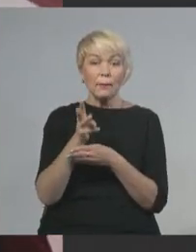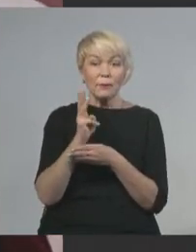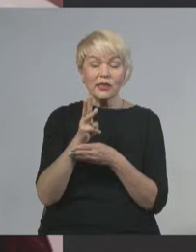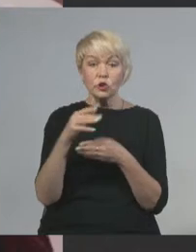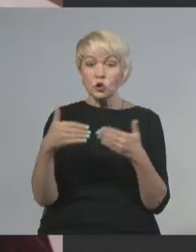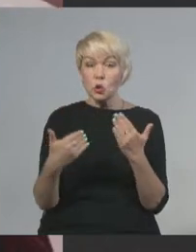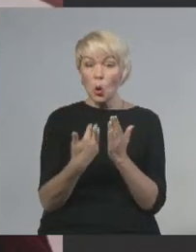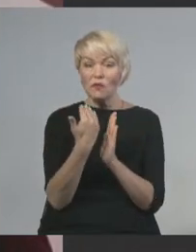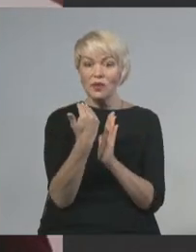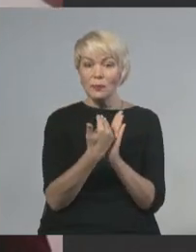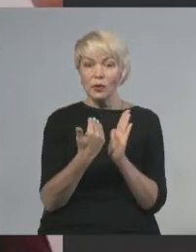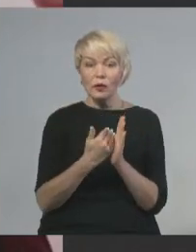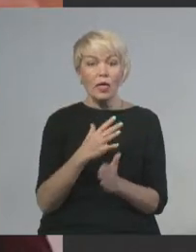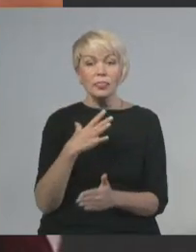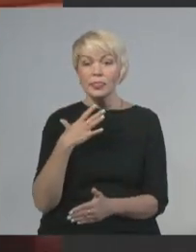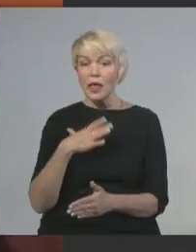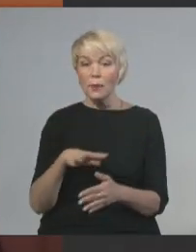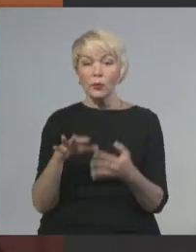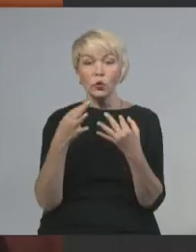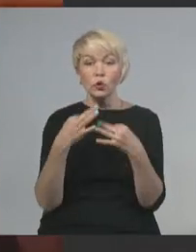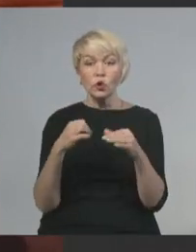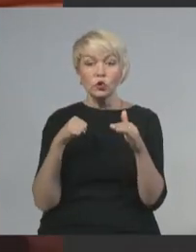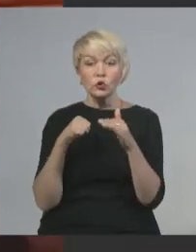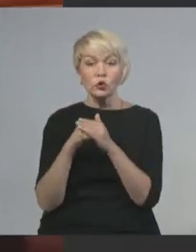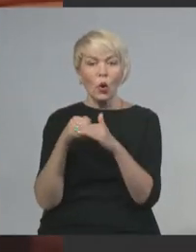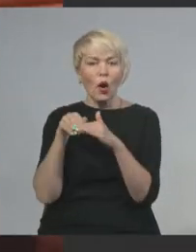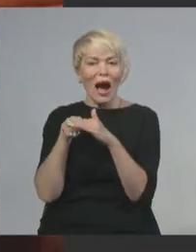give them uh educational um